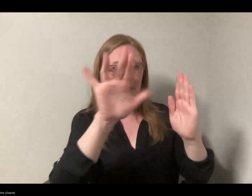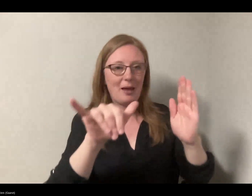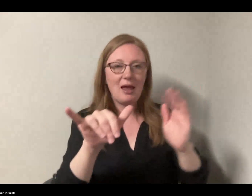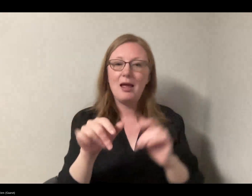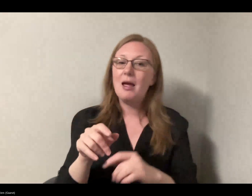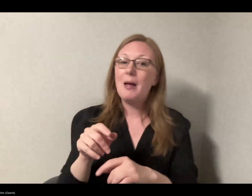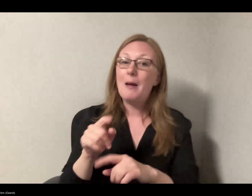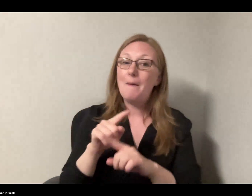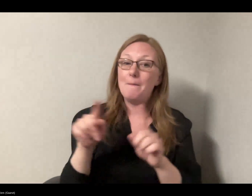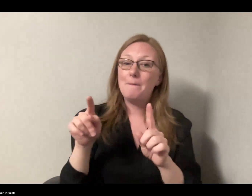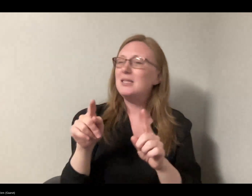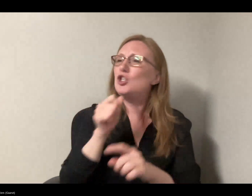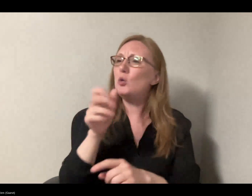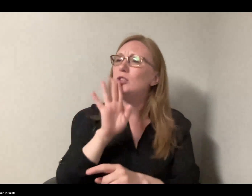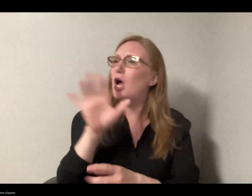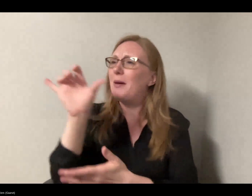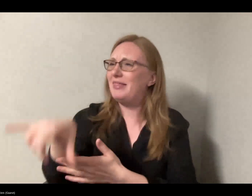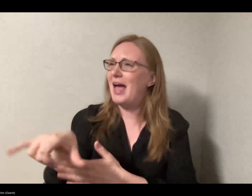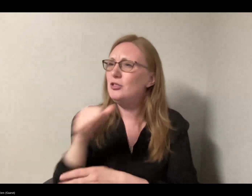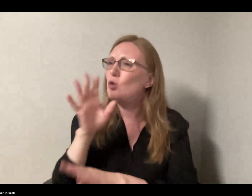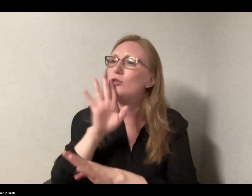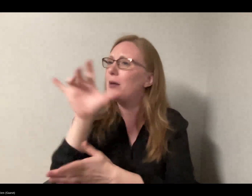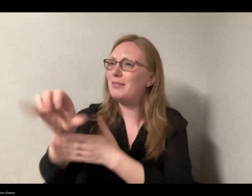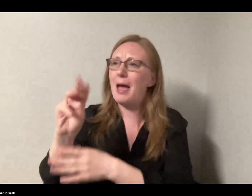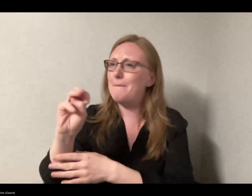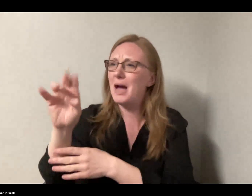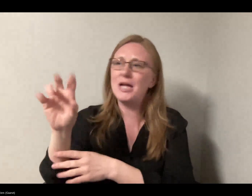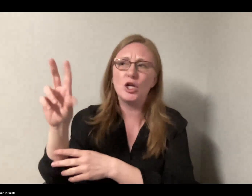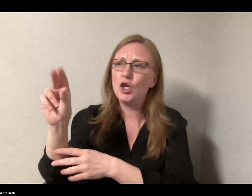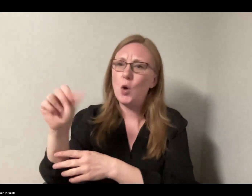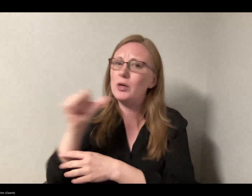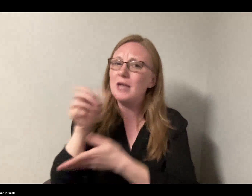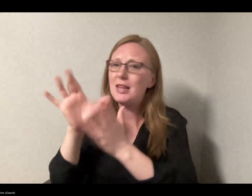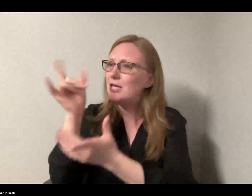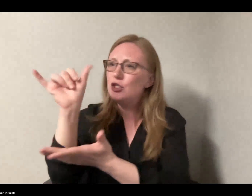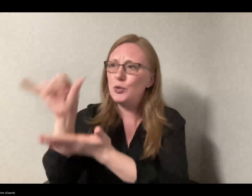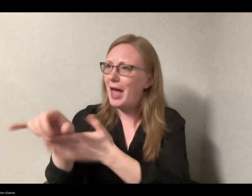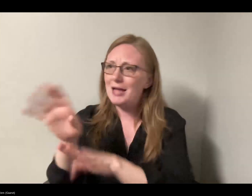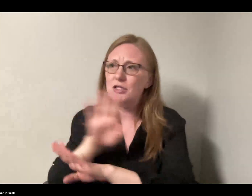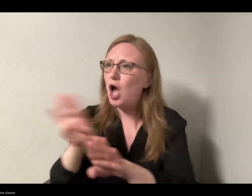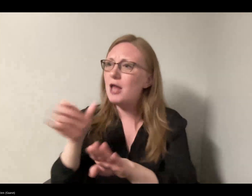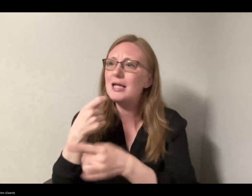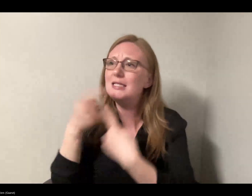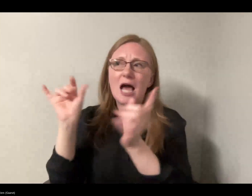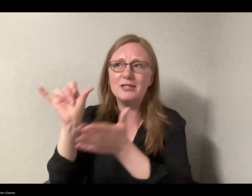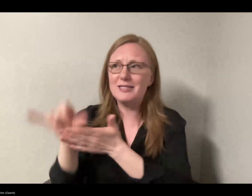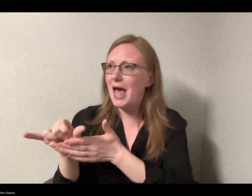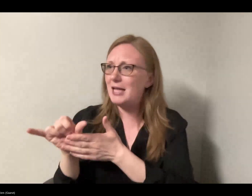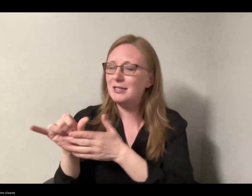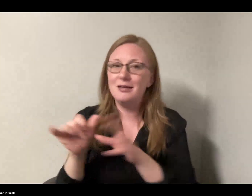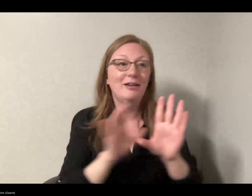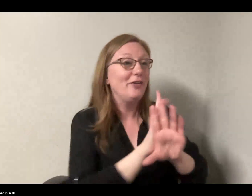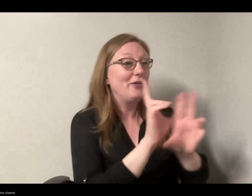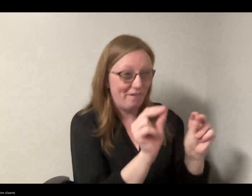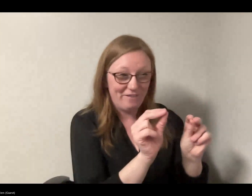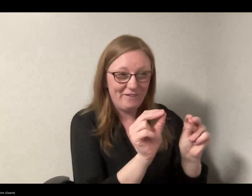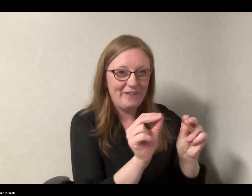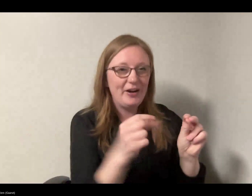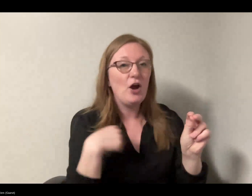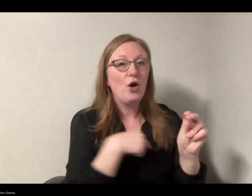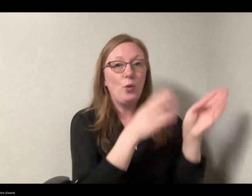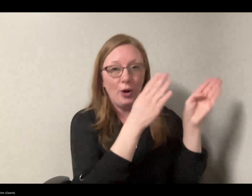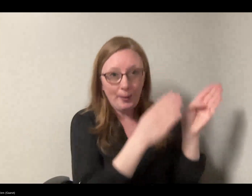that into existence. Just don't. No, Mike. No. No, I've got to, we're